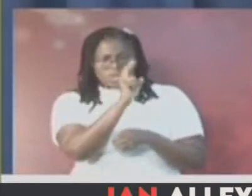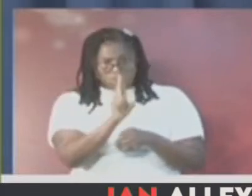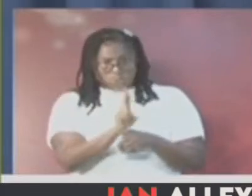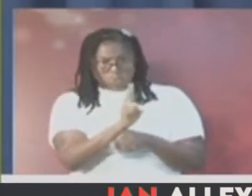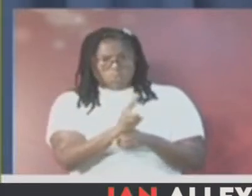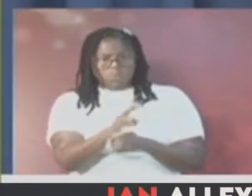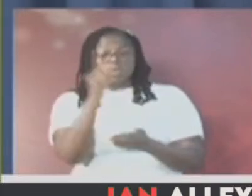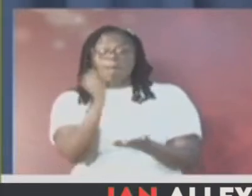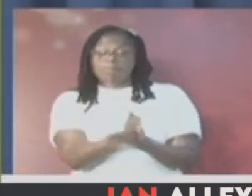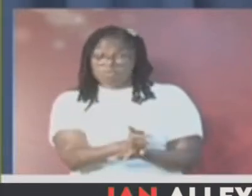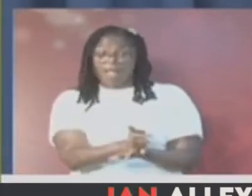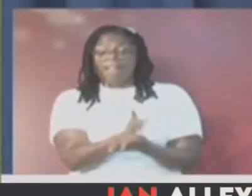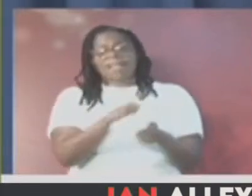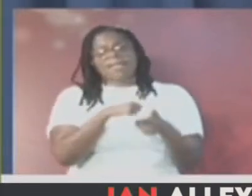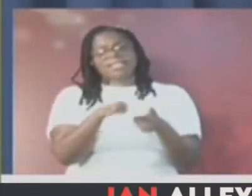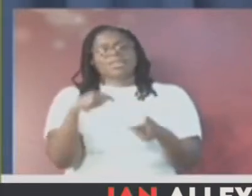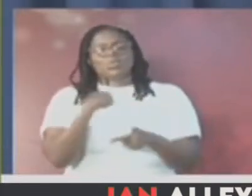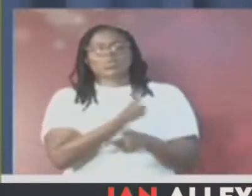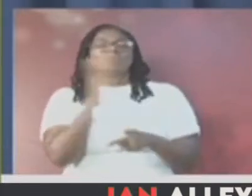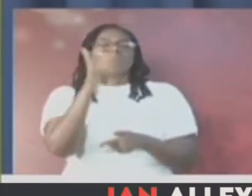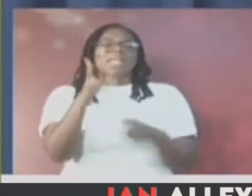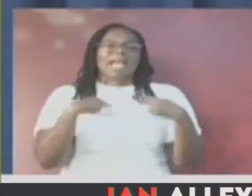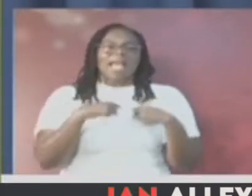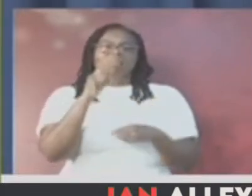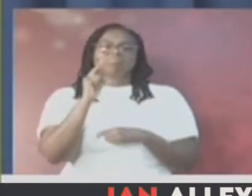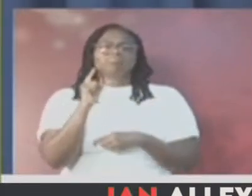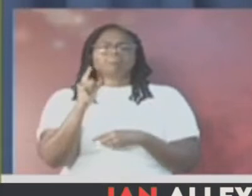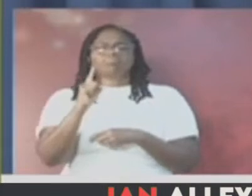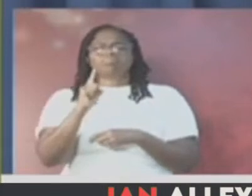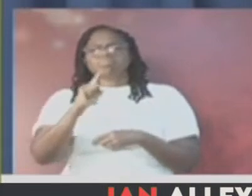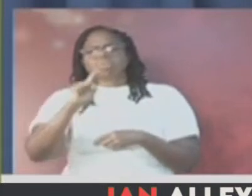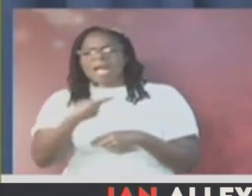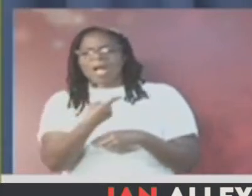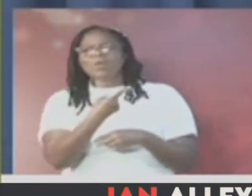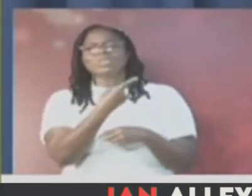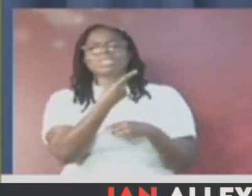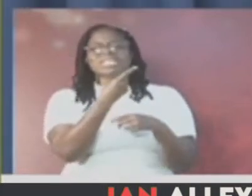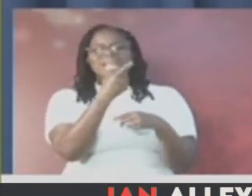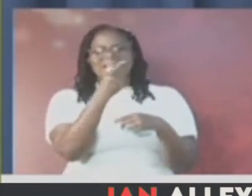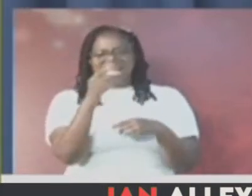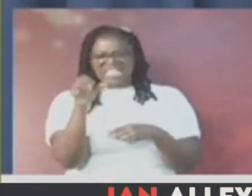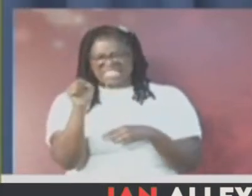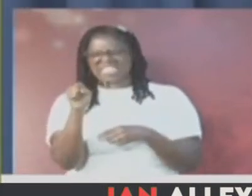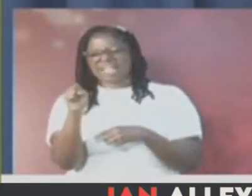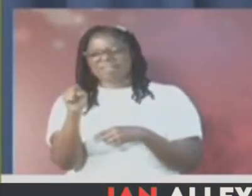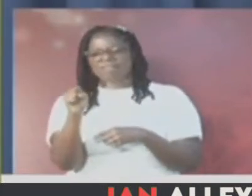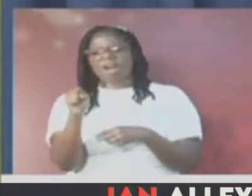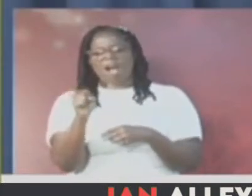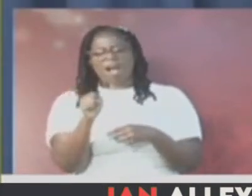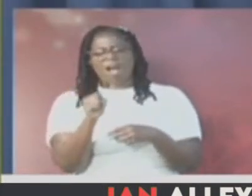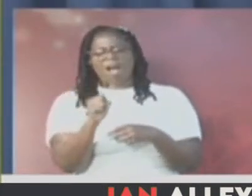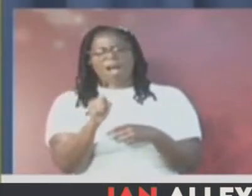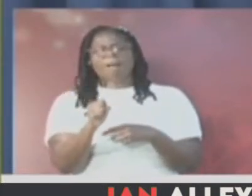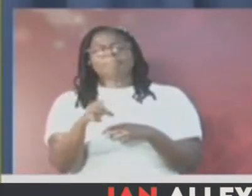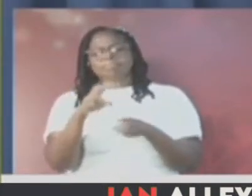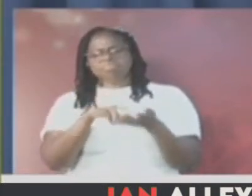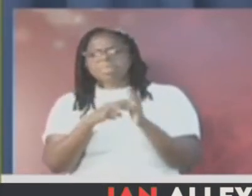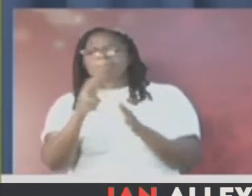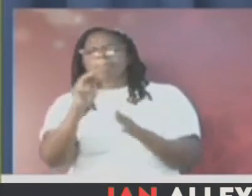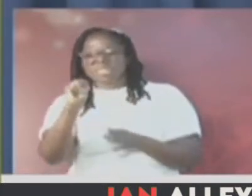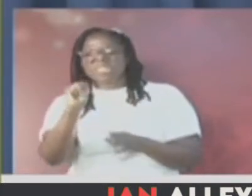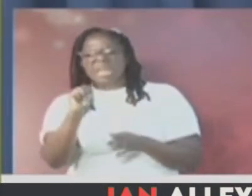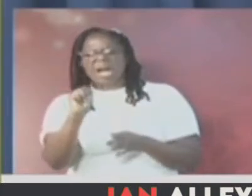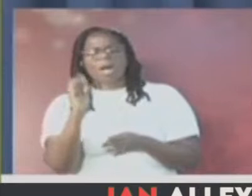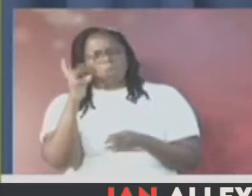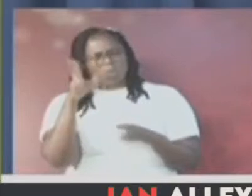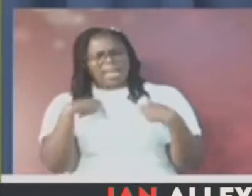100,000 doses of Sinopharm, which I think is already waiting to come into Trinidad and Tobago, should that happen.